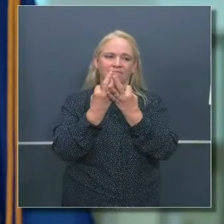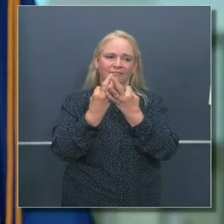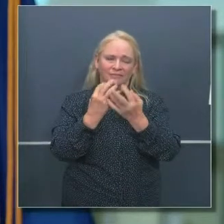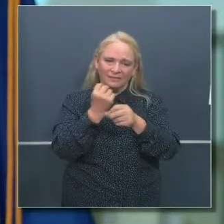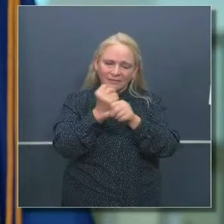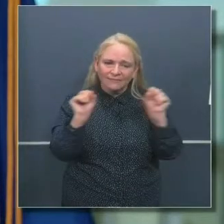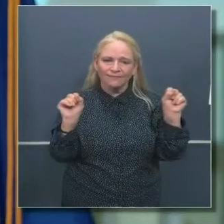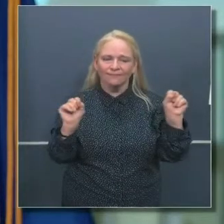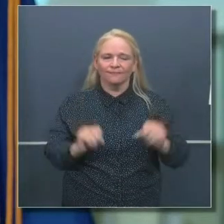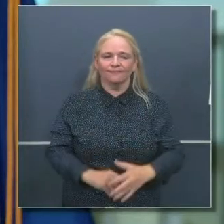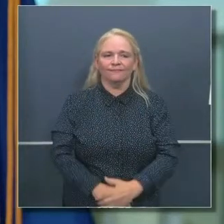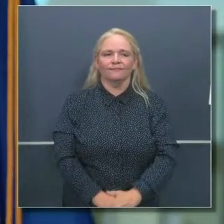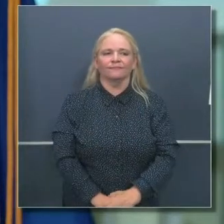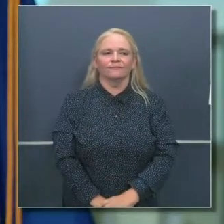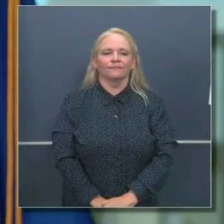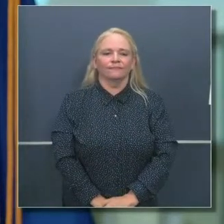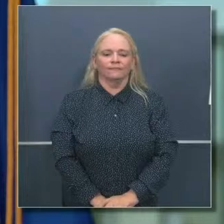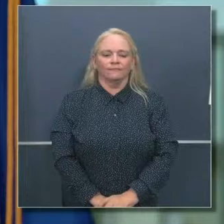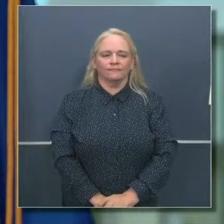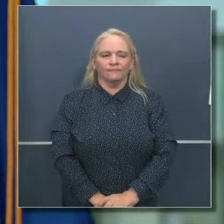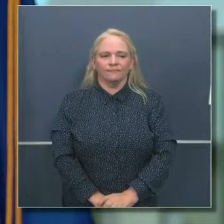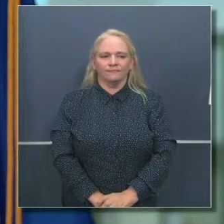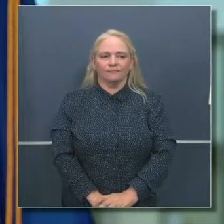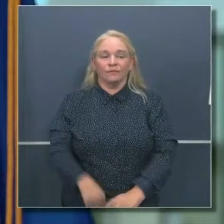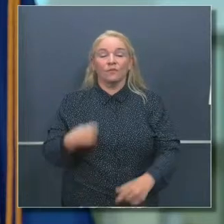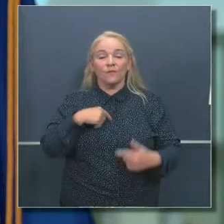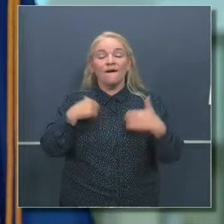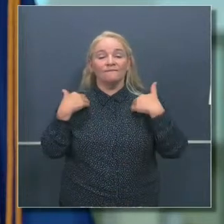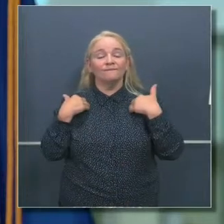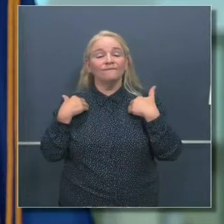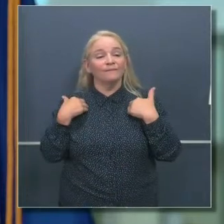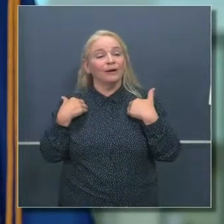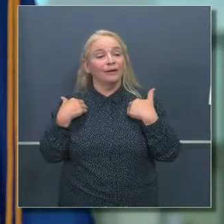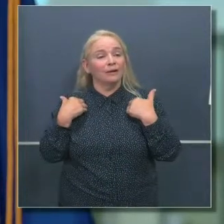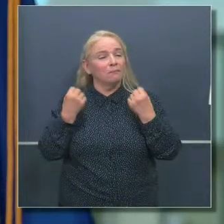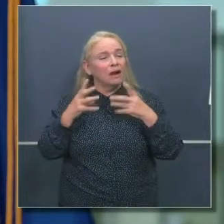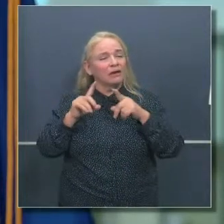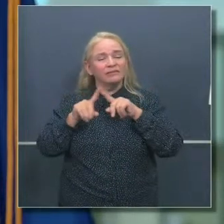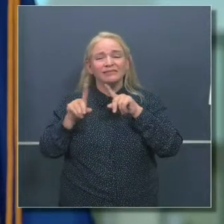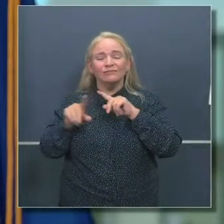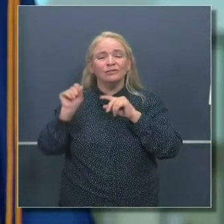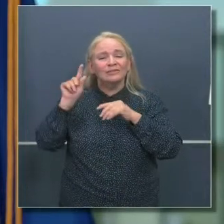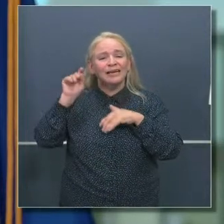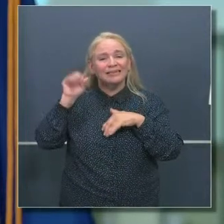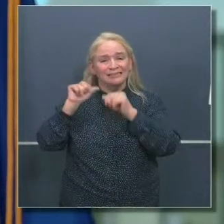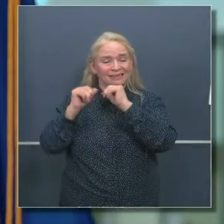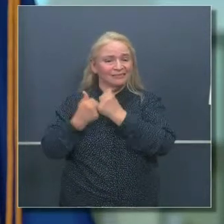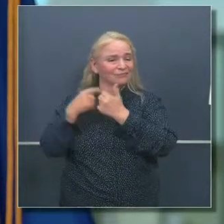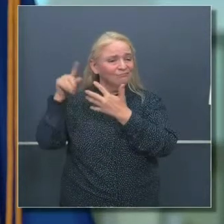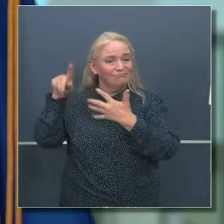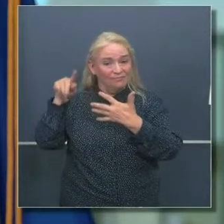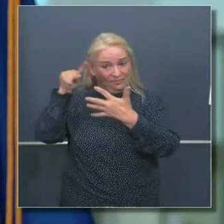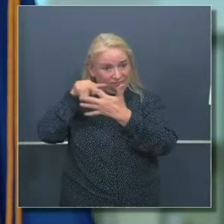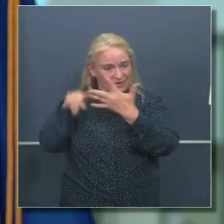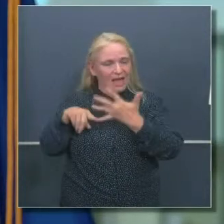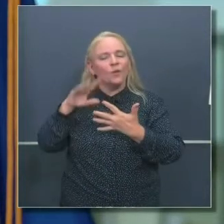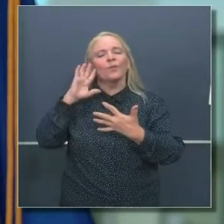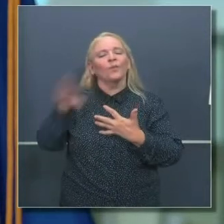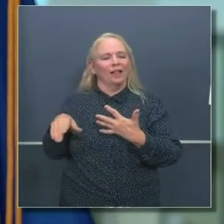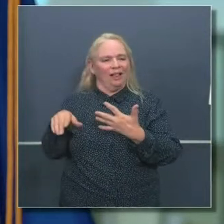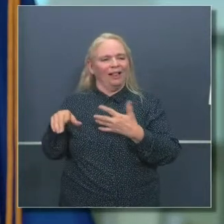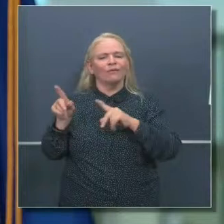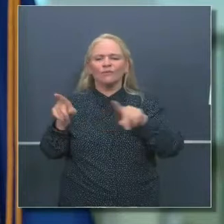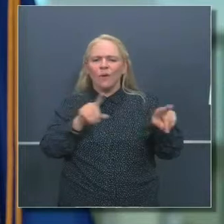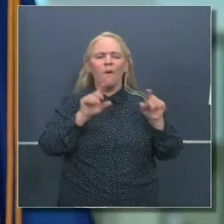extent that we have agencies up and down the state doing enforcement, doing the kind of outreach